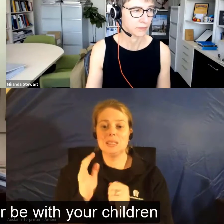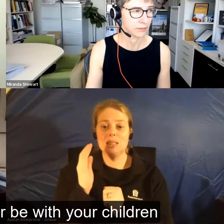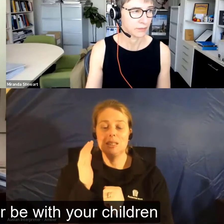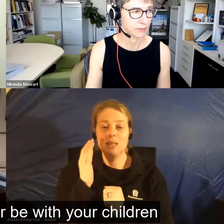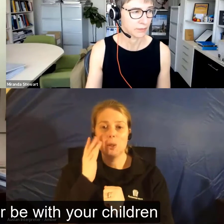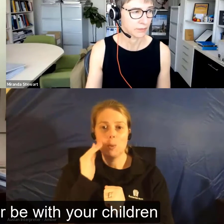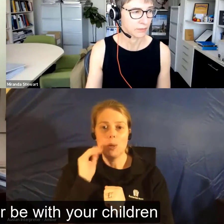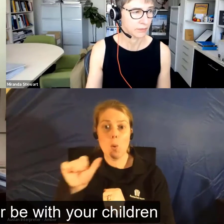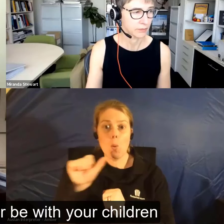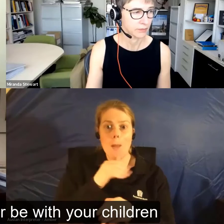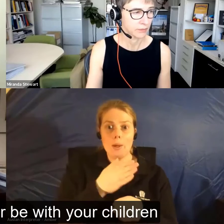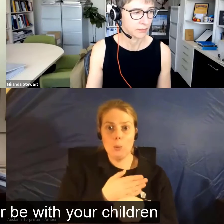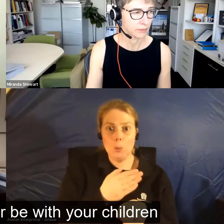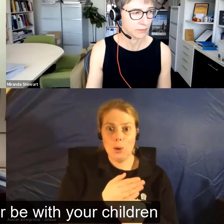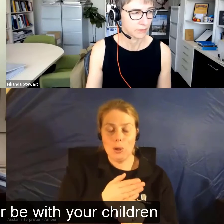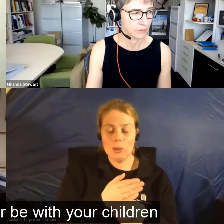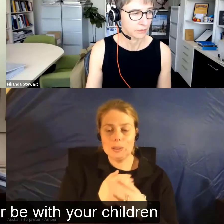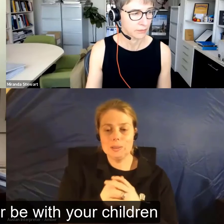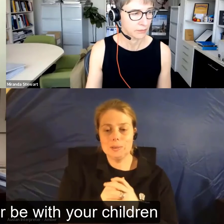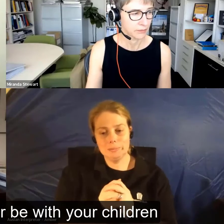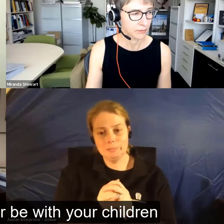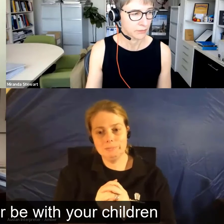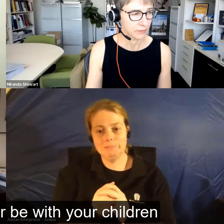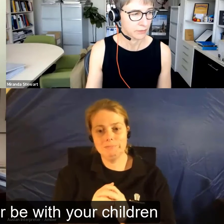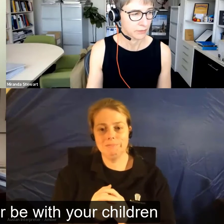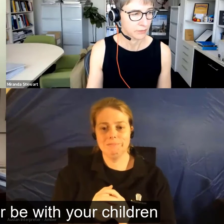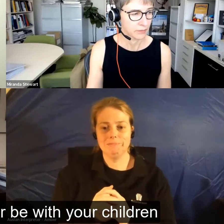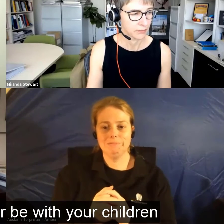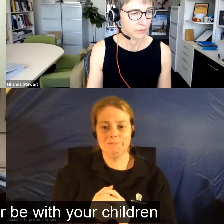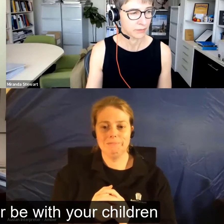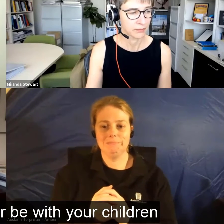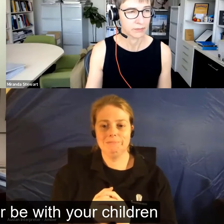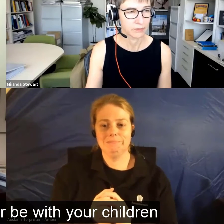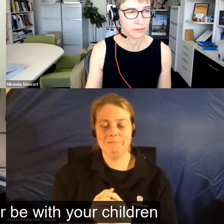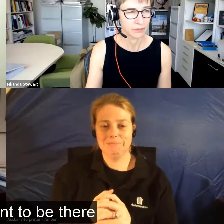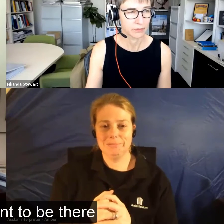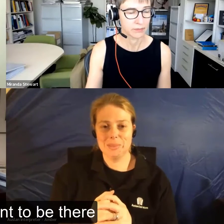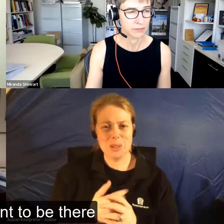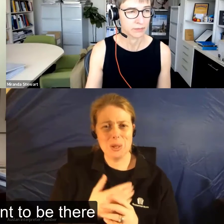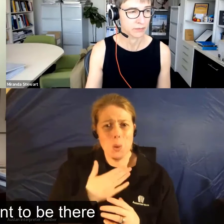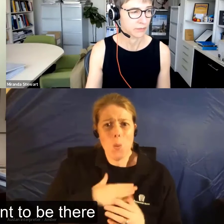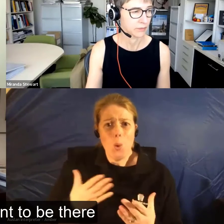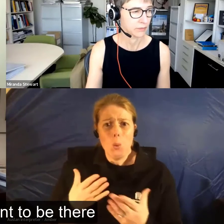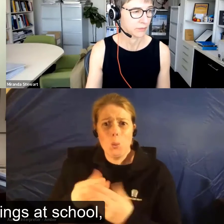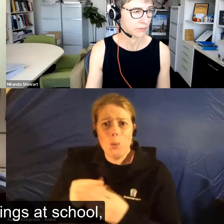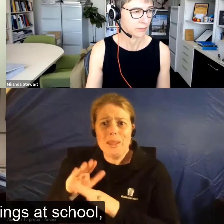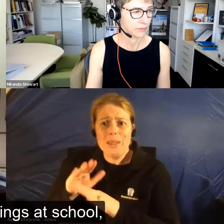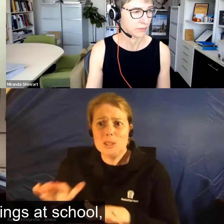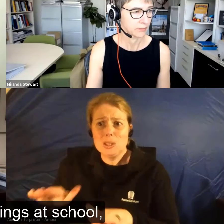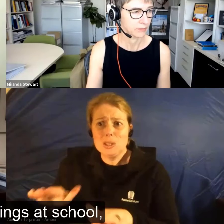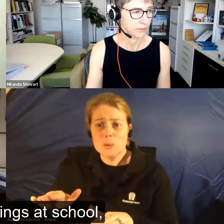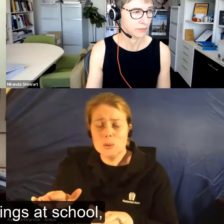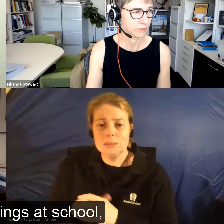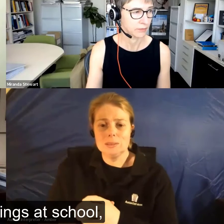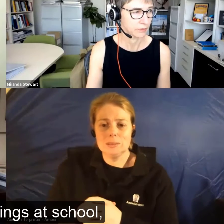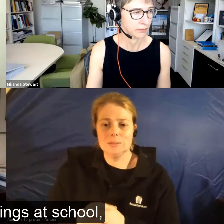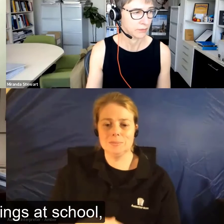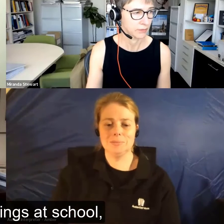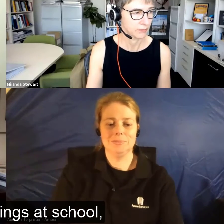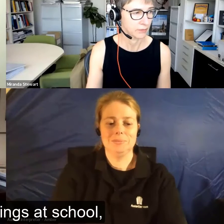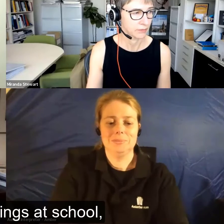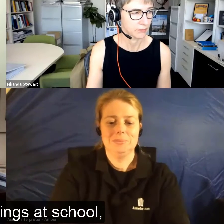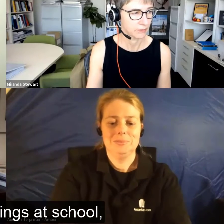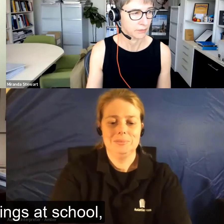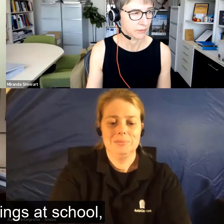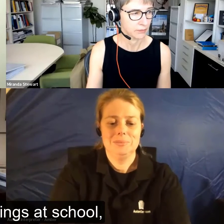work and you would rather be with your children and you want to be there to